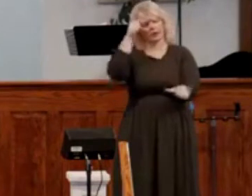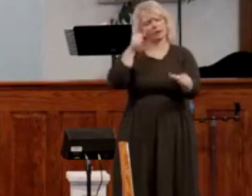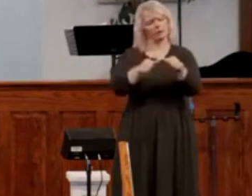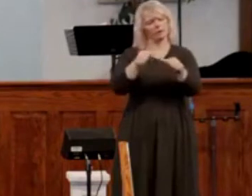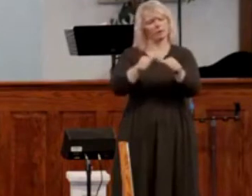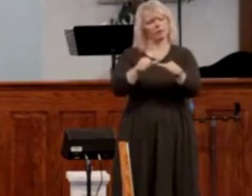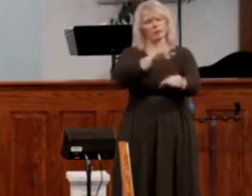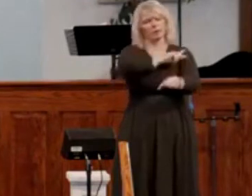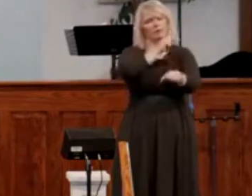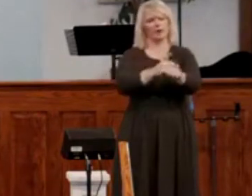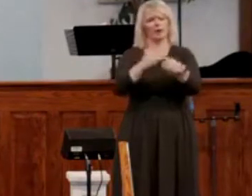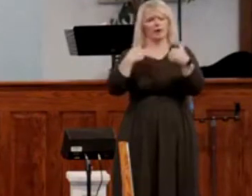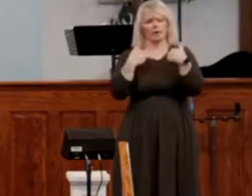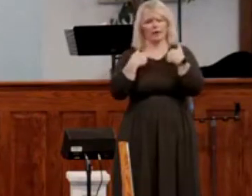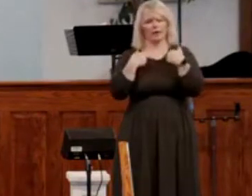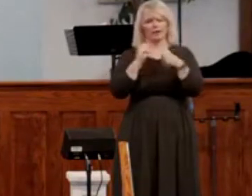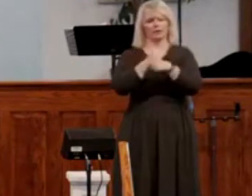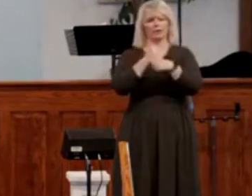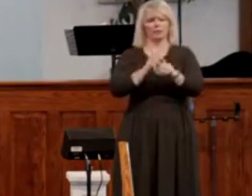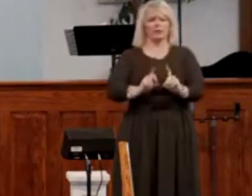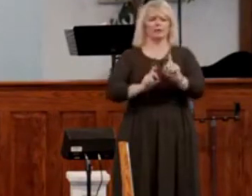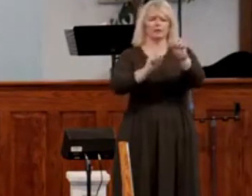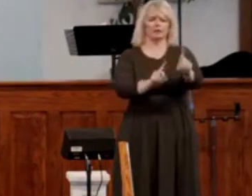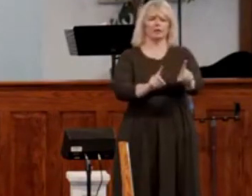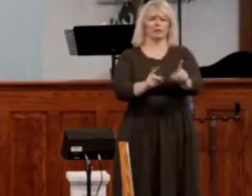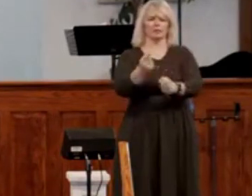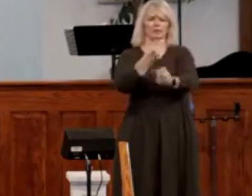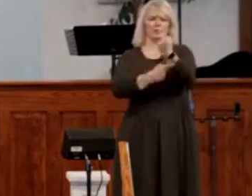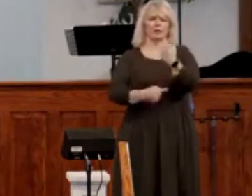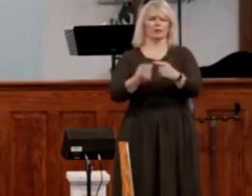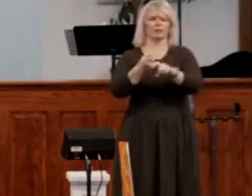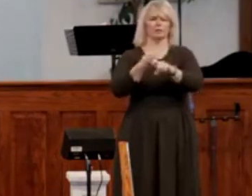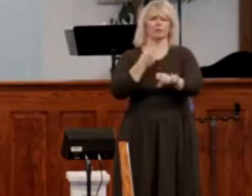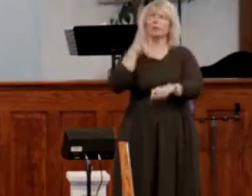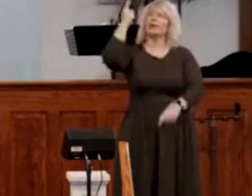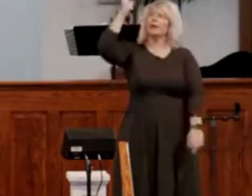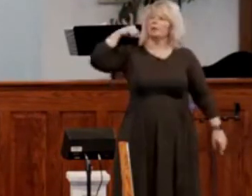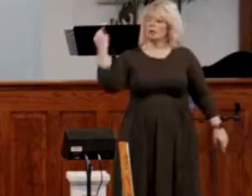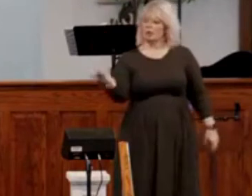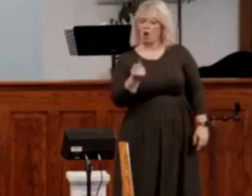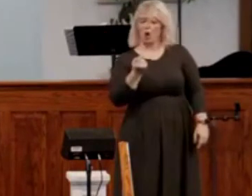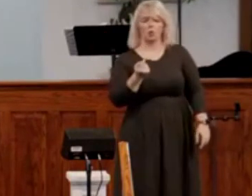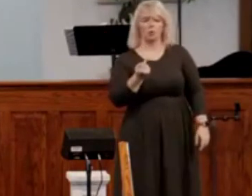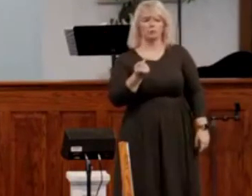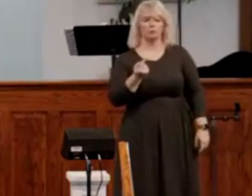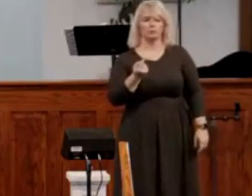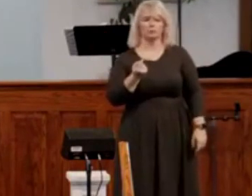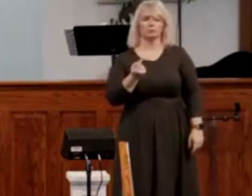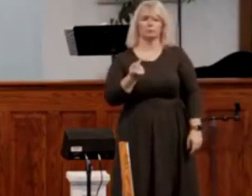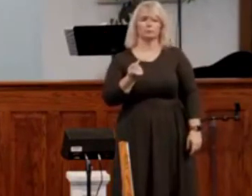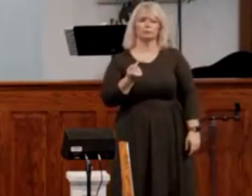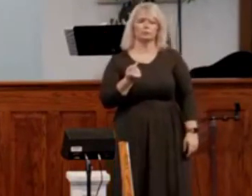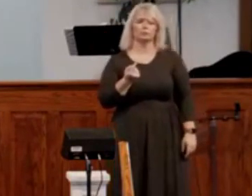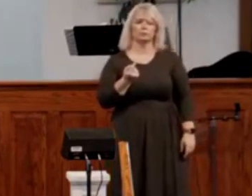the power that we have to make disciples comes from him alone. Now,